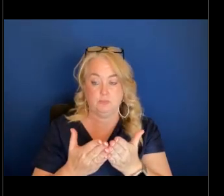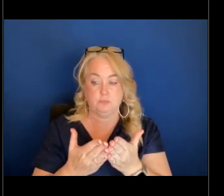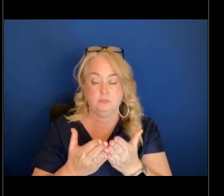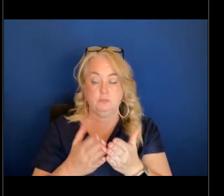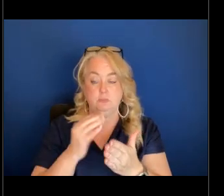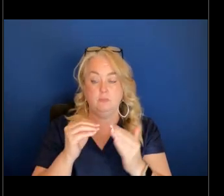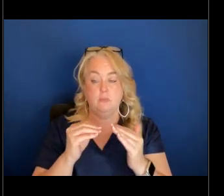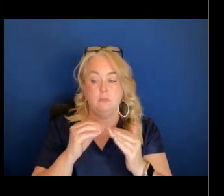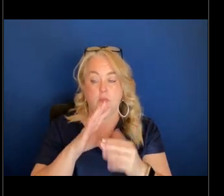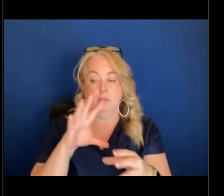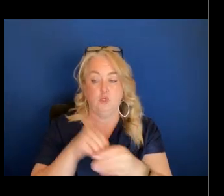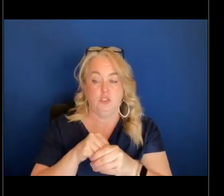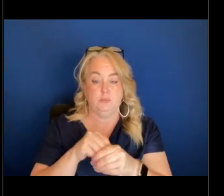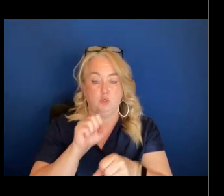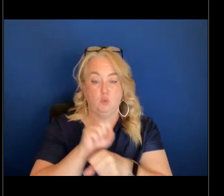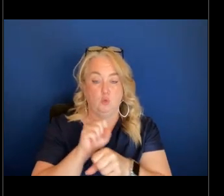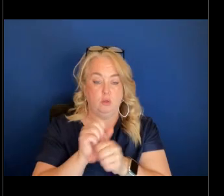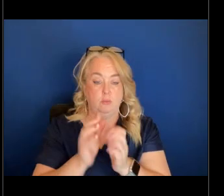and the Participant Workbook.